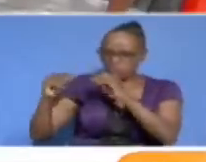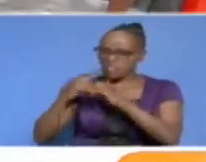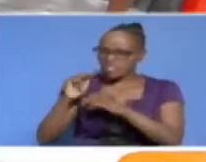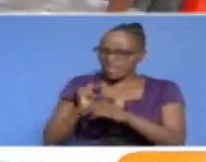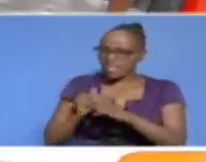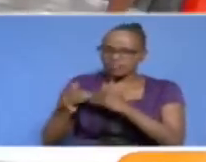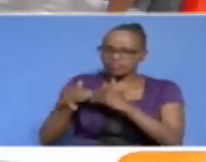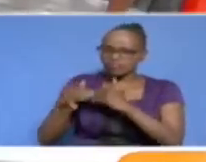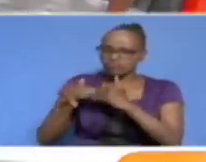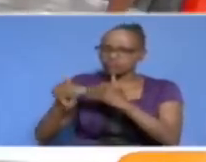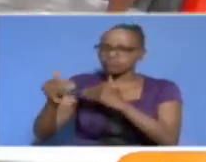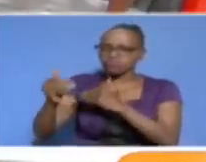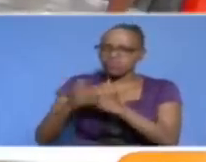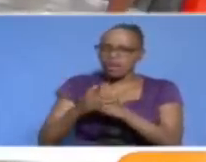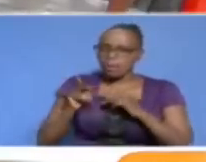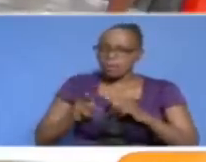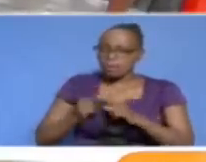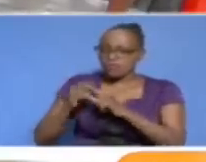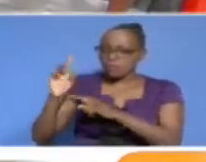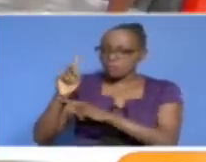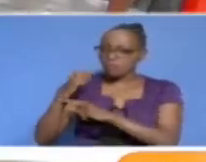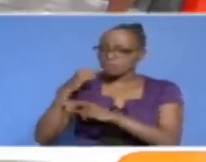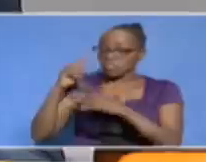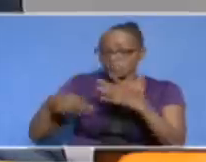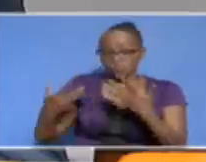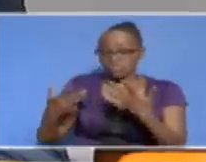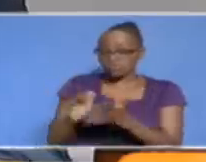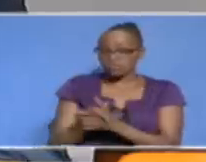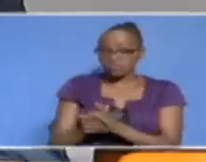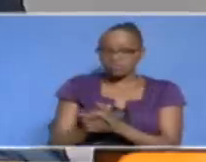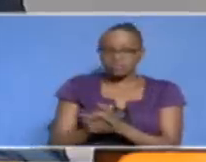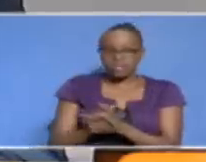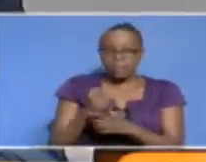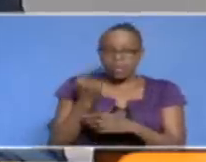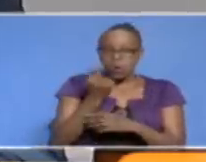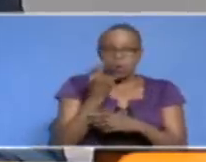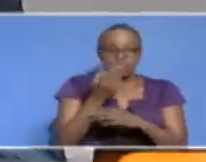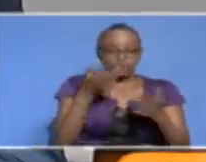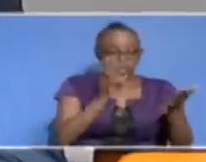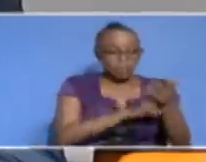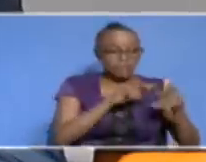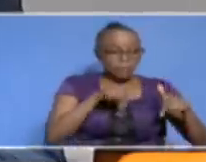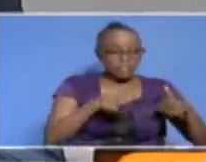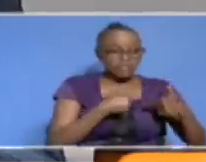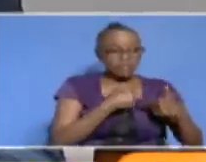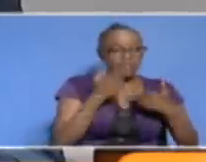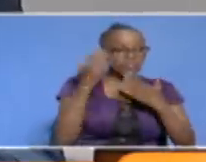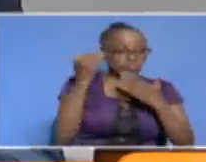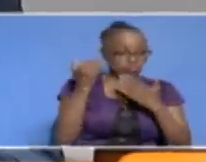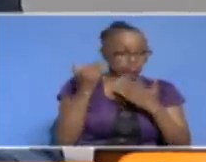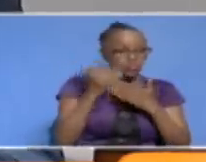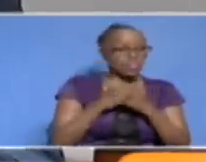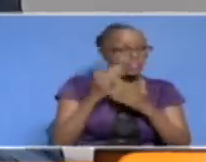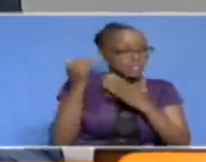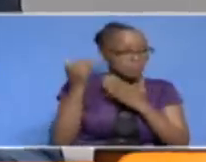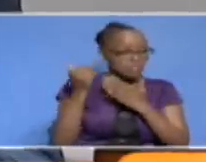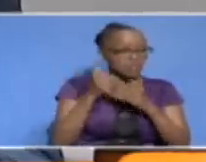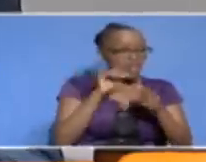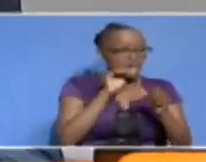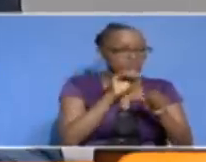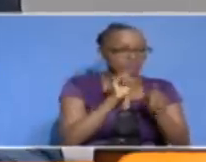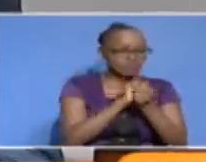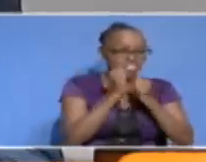going forward, people of Nairobi, what do you tell them? I just want to repeat myself that they should expect for a lot of